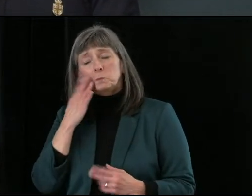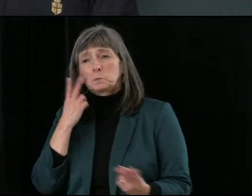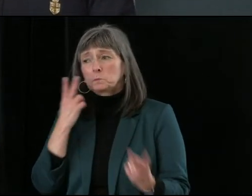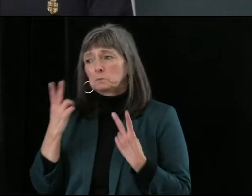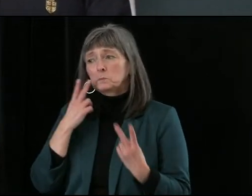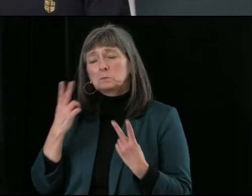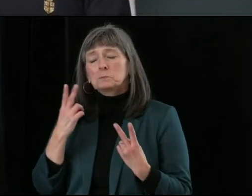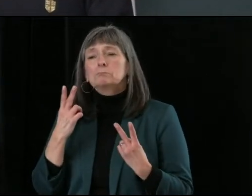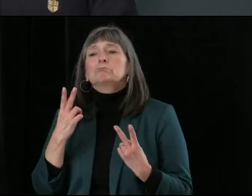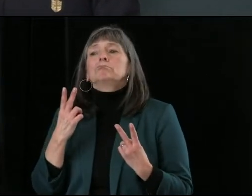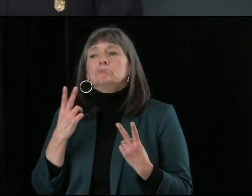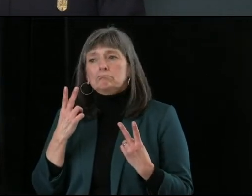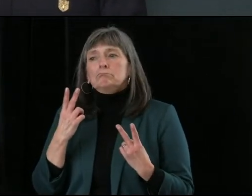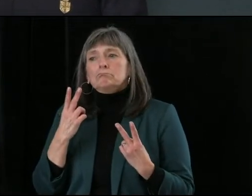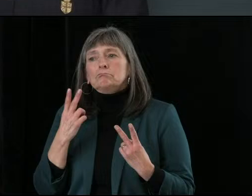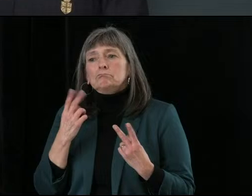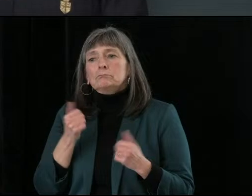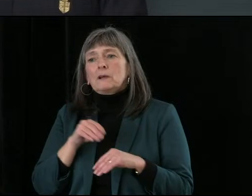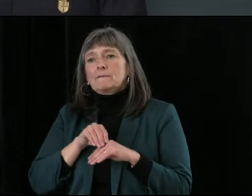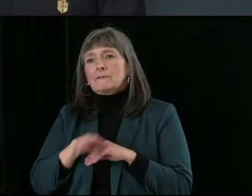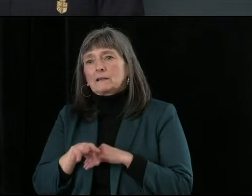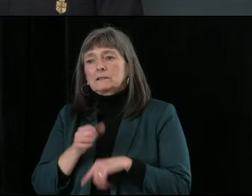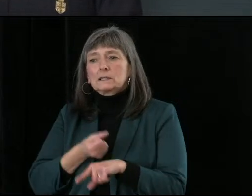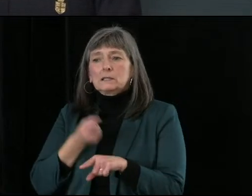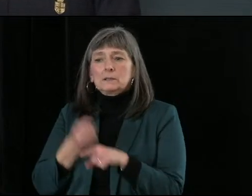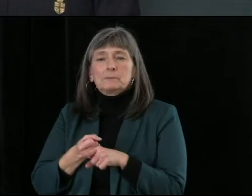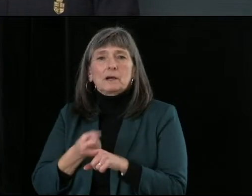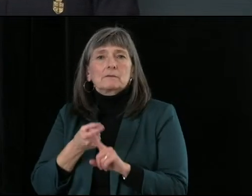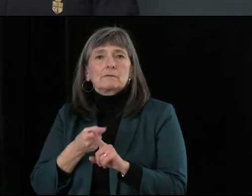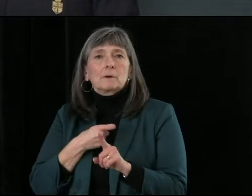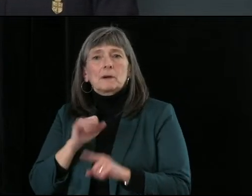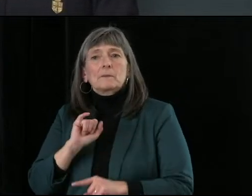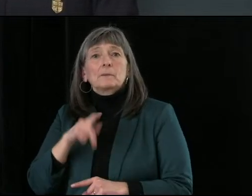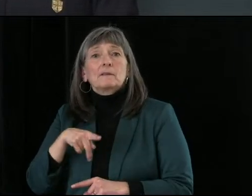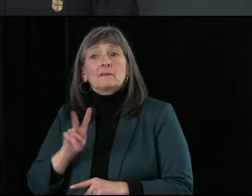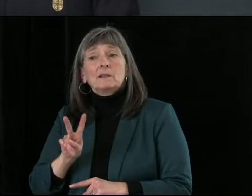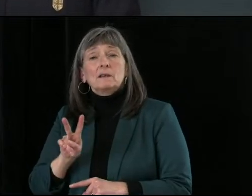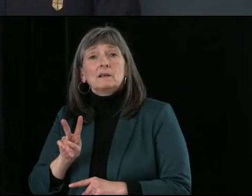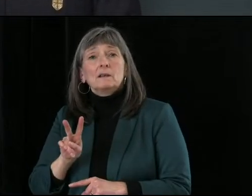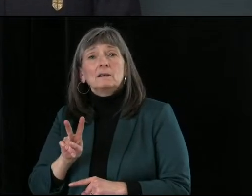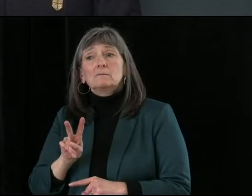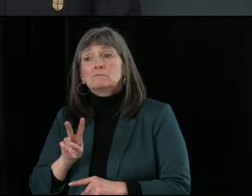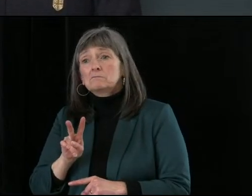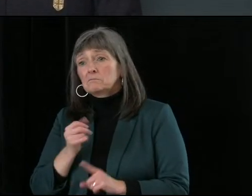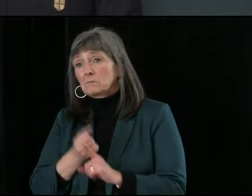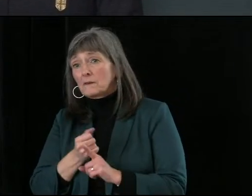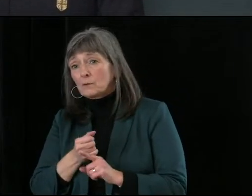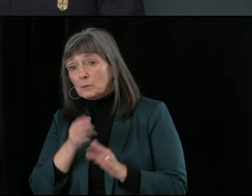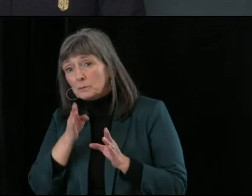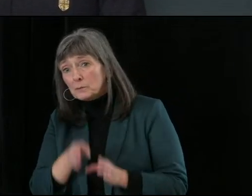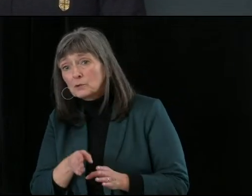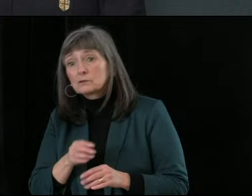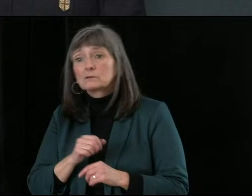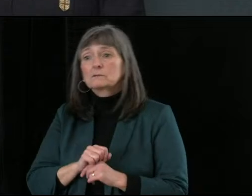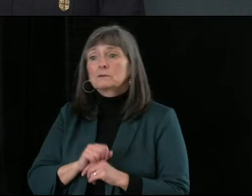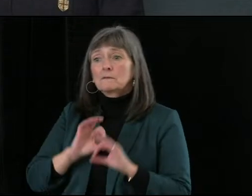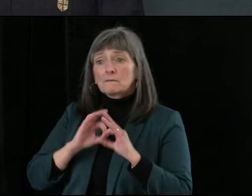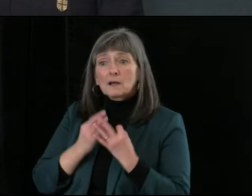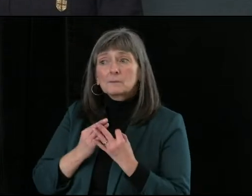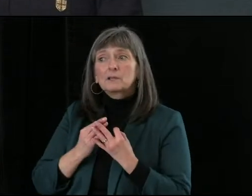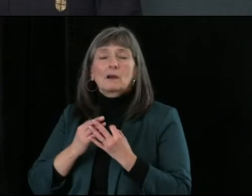the profound impacts of intimate partner violence on individuals, families, and our communities as a